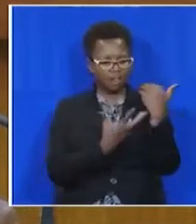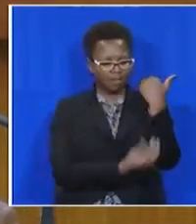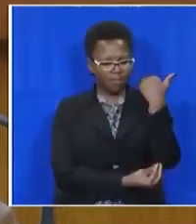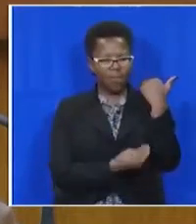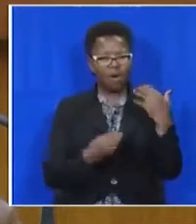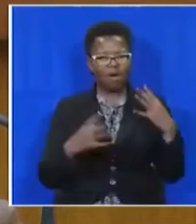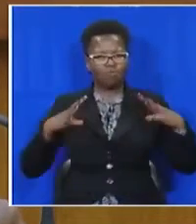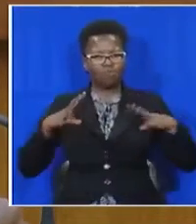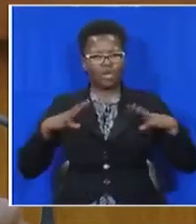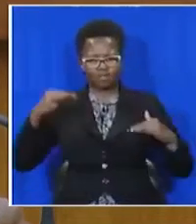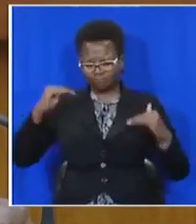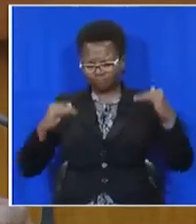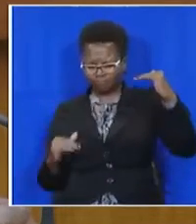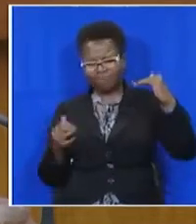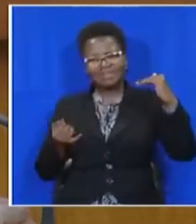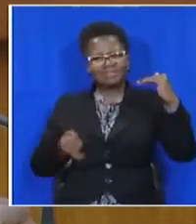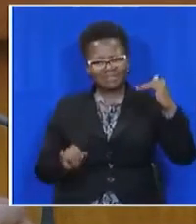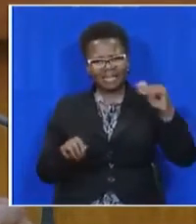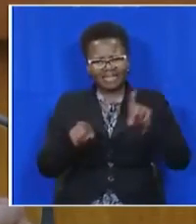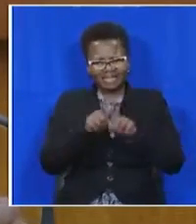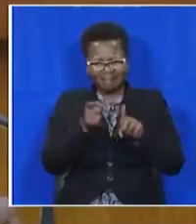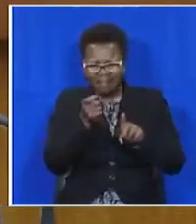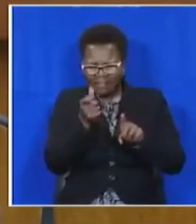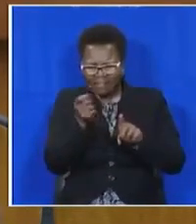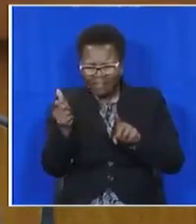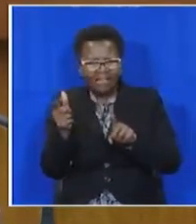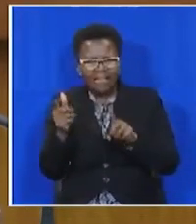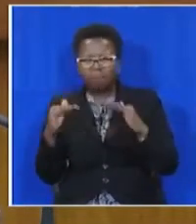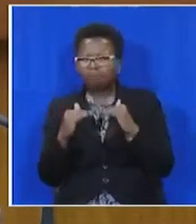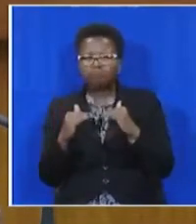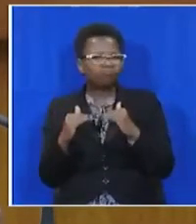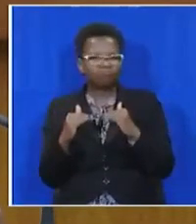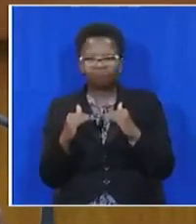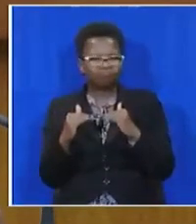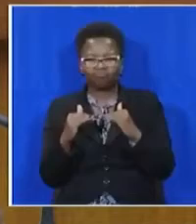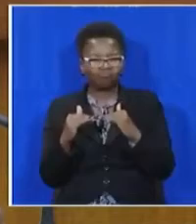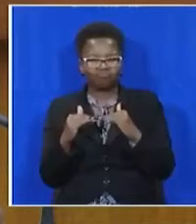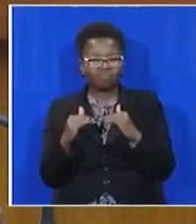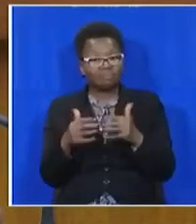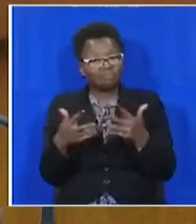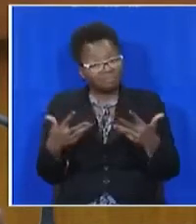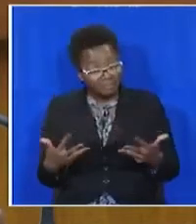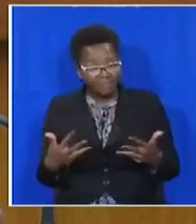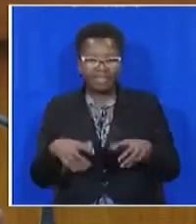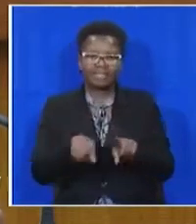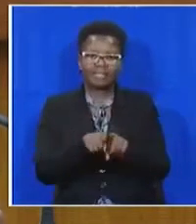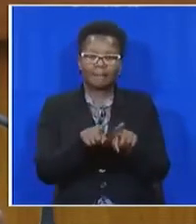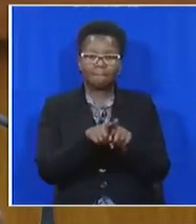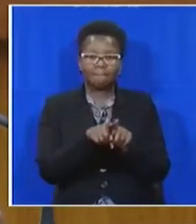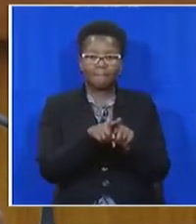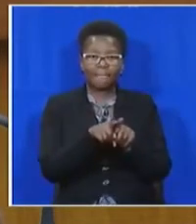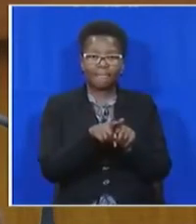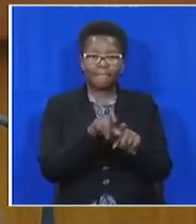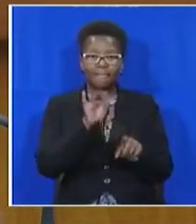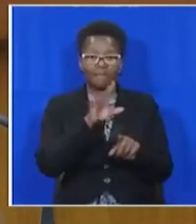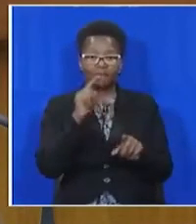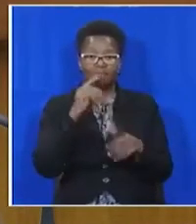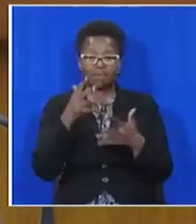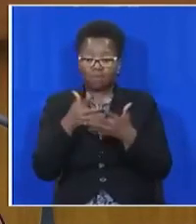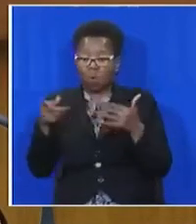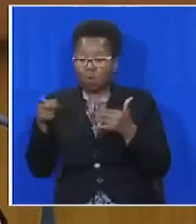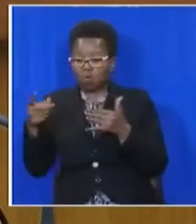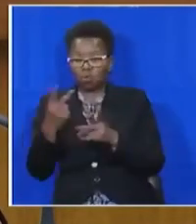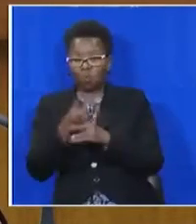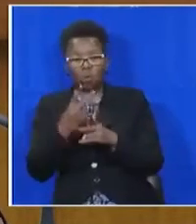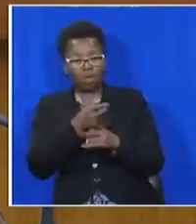and such other glaring symptoms of inequality. Likewise, when few suck the blood or the labor of the